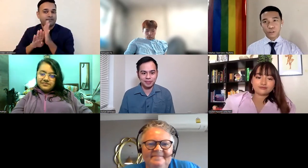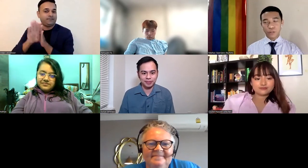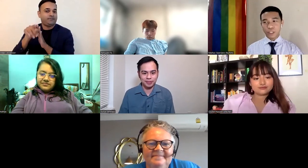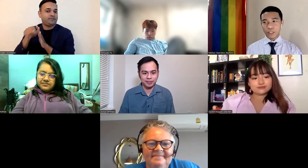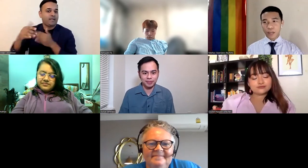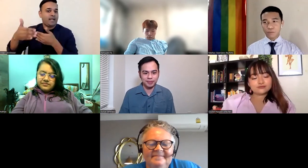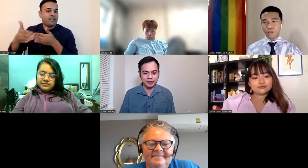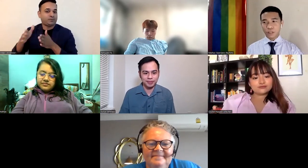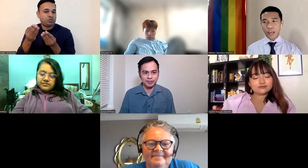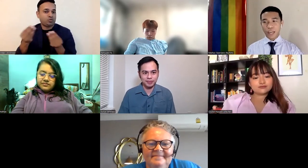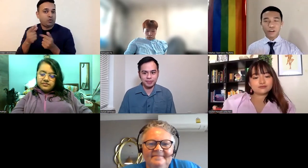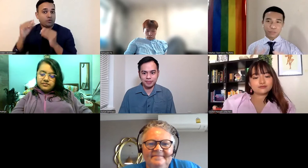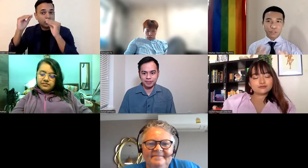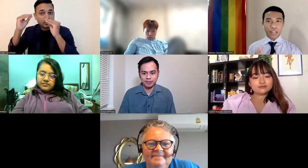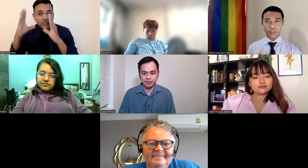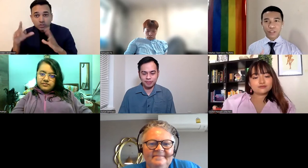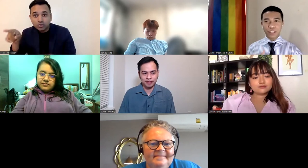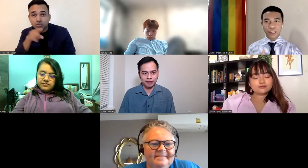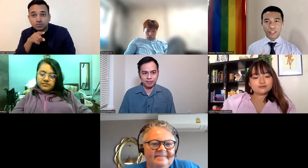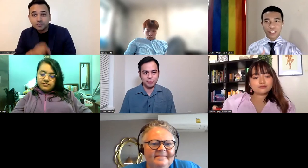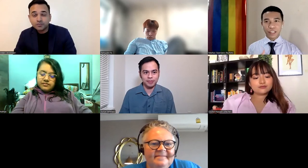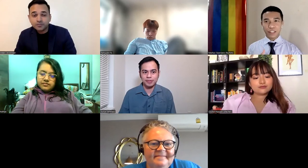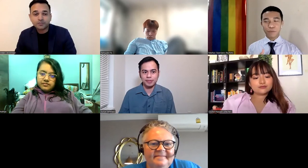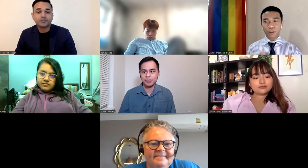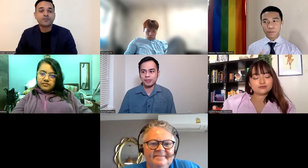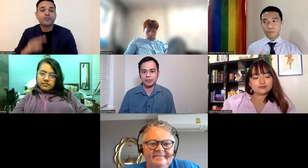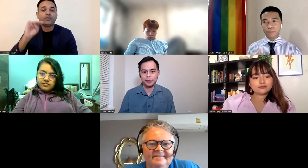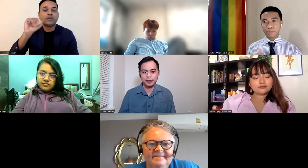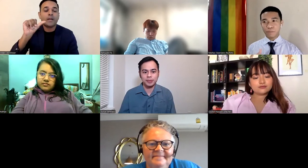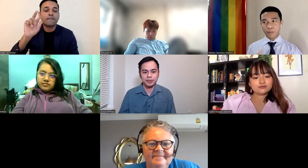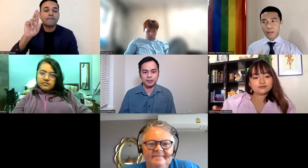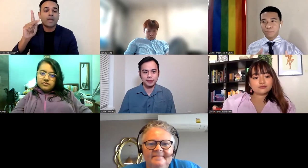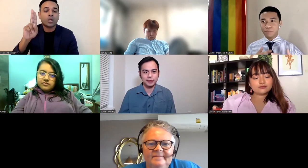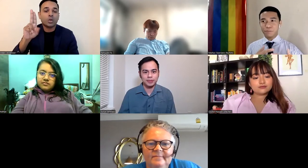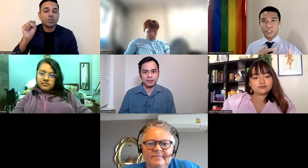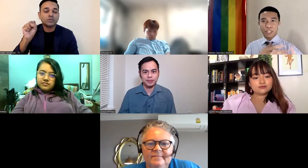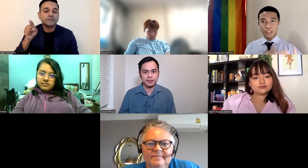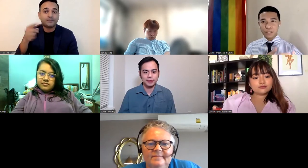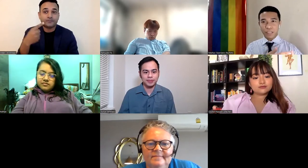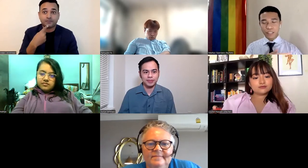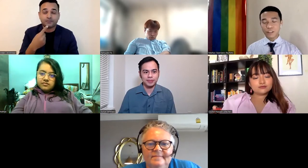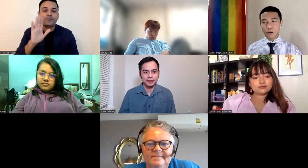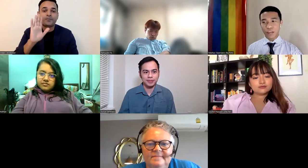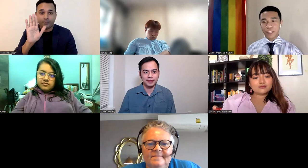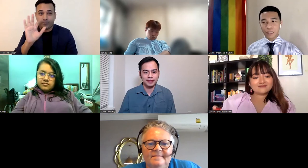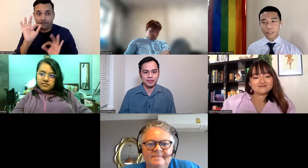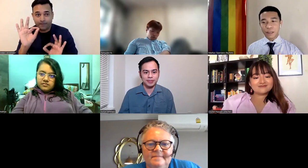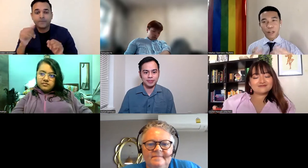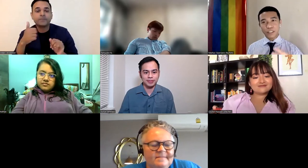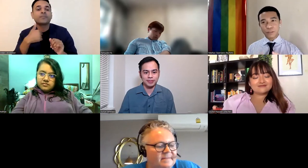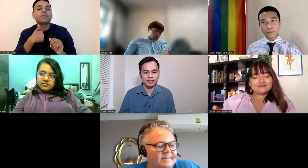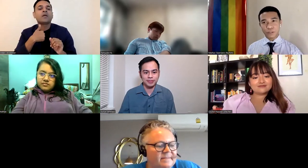procurement issue is, I know that we could answer this and in a more political sense. So I think